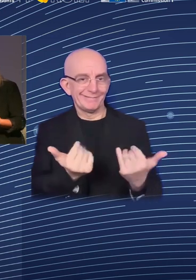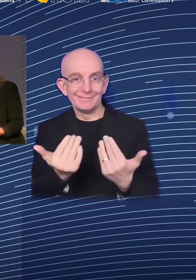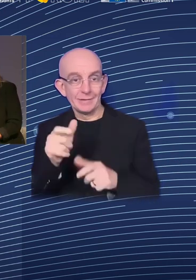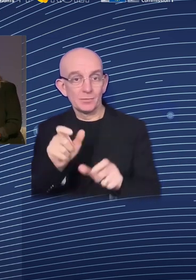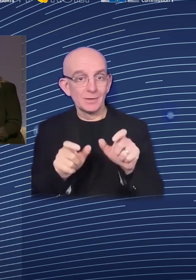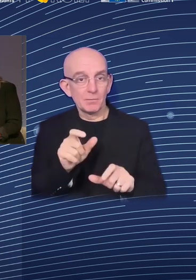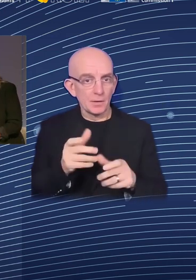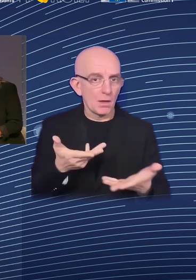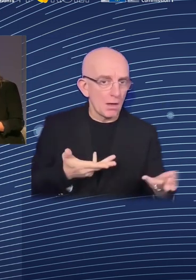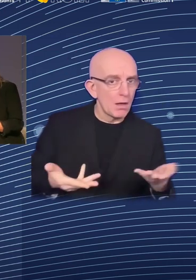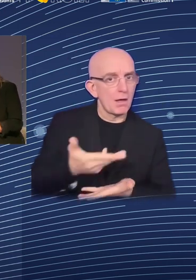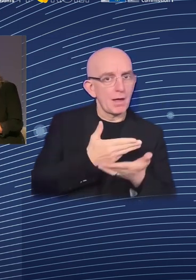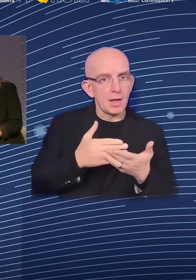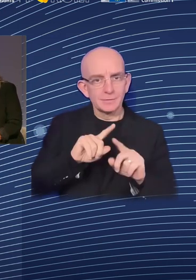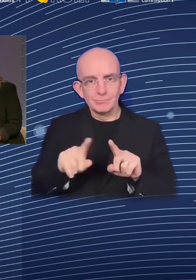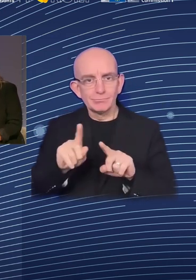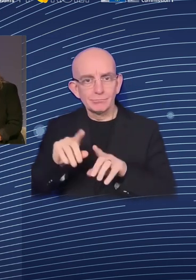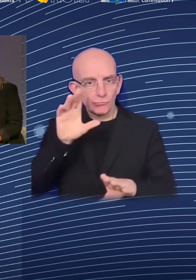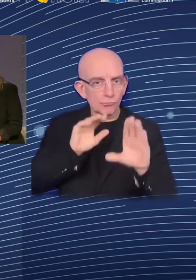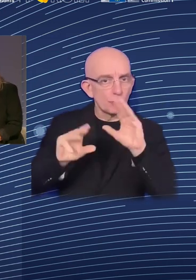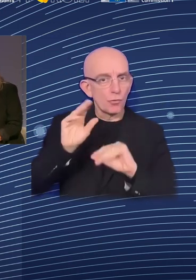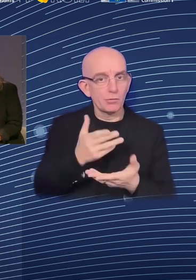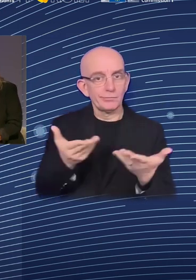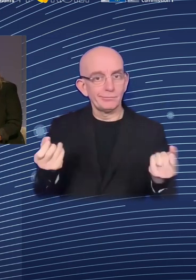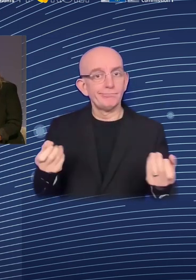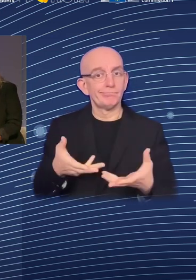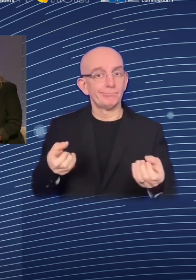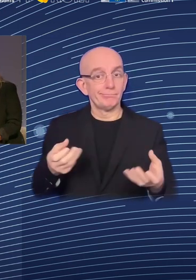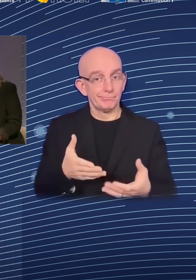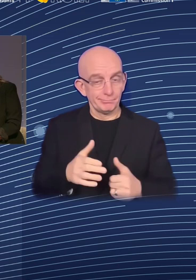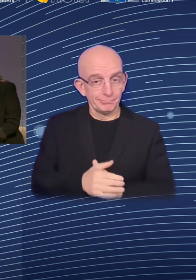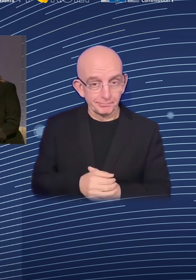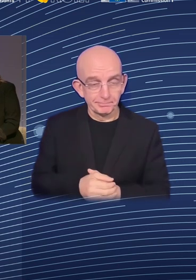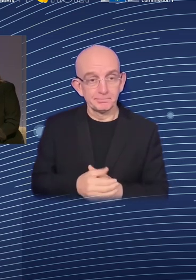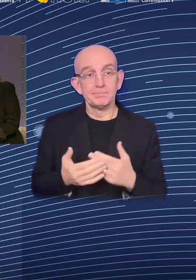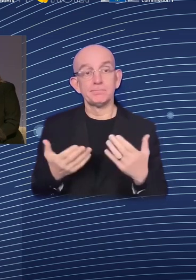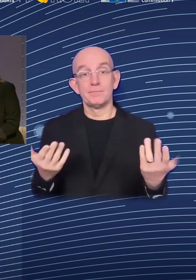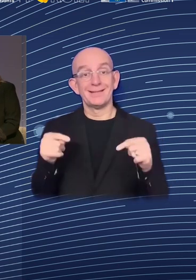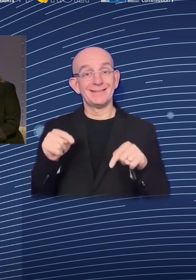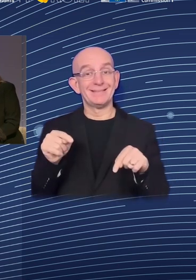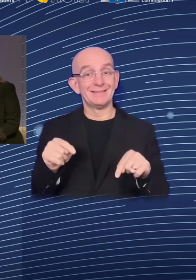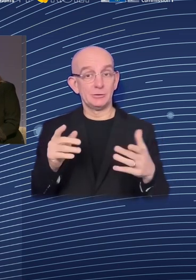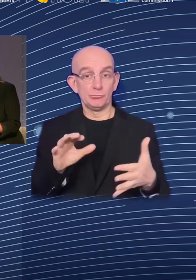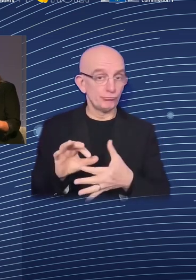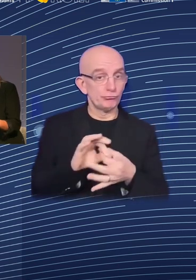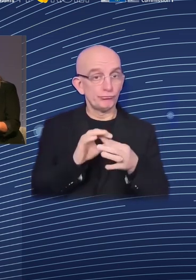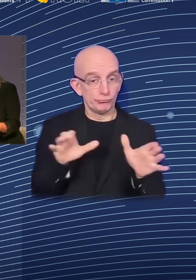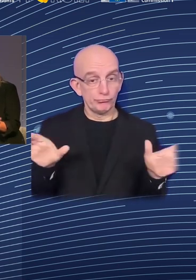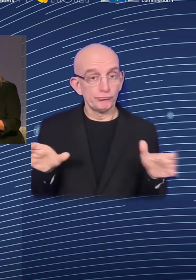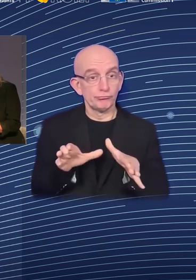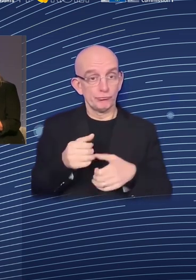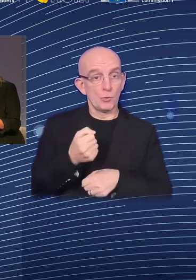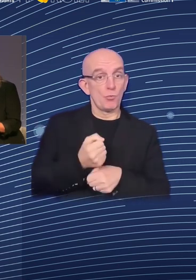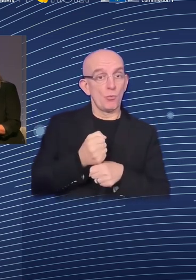workforce and the training community to come together to work on digital skills. There's also the digital competence framework that many countries are using